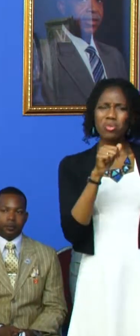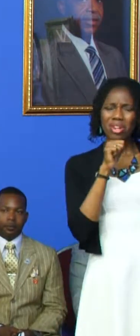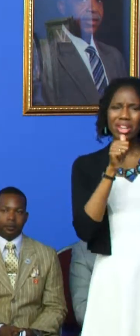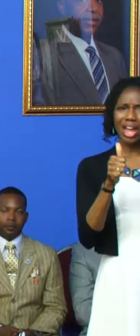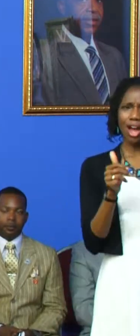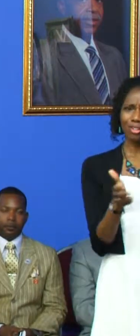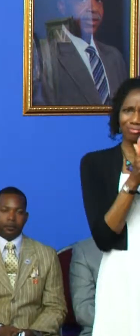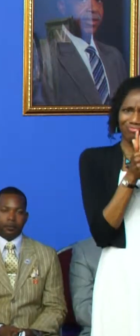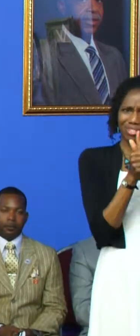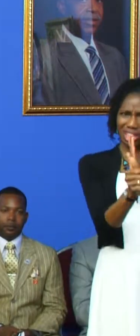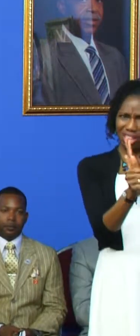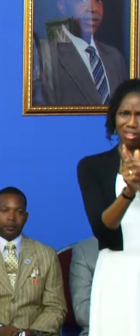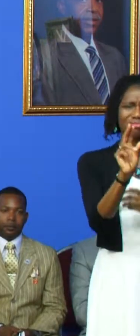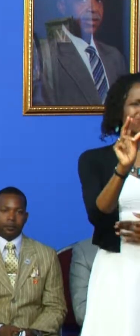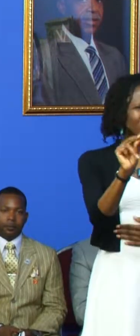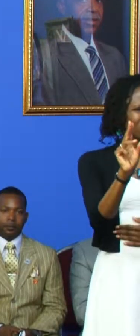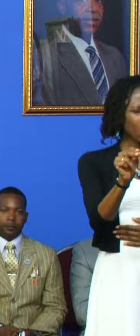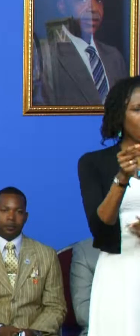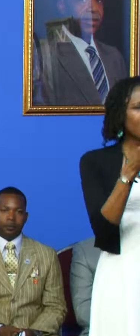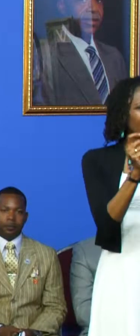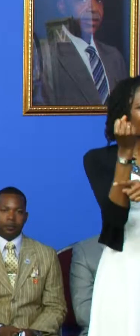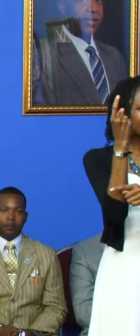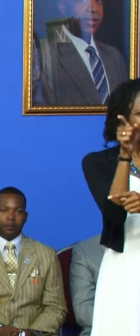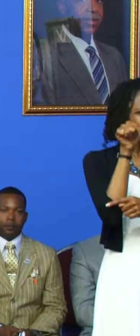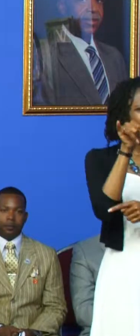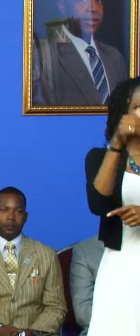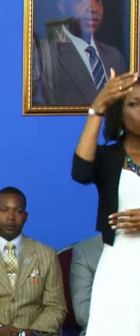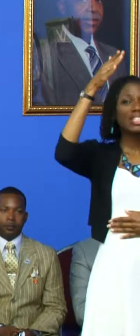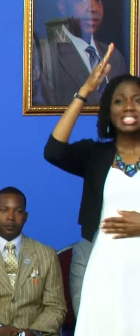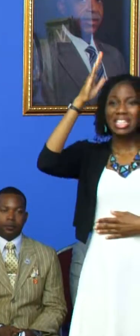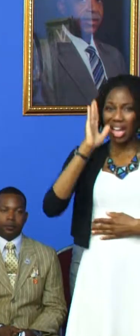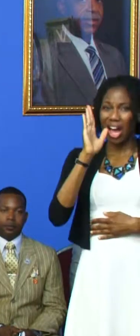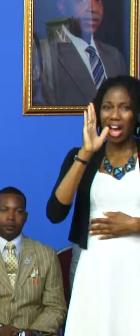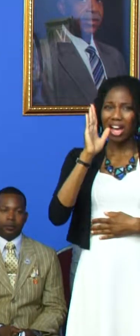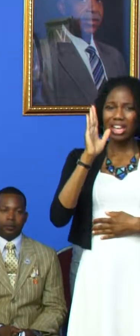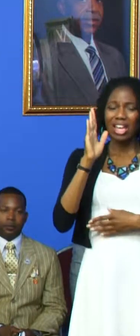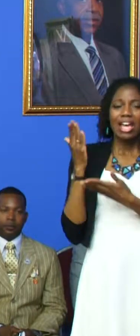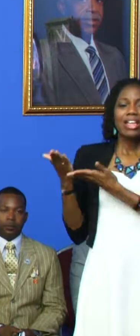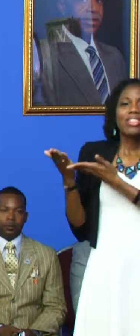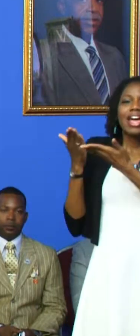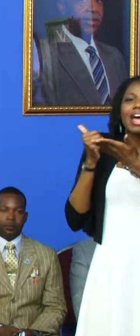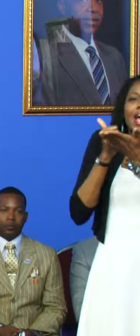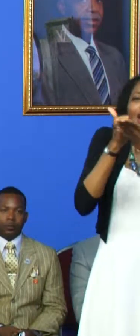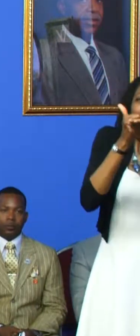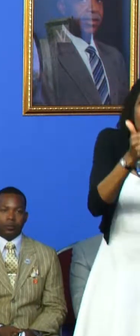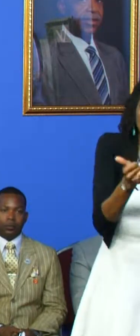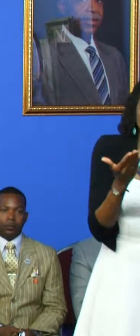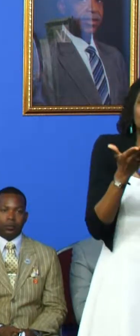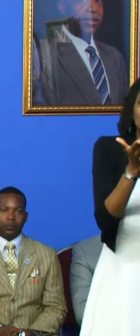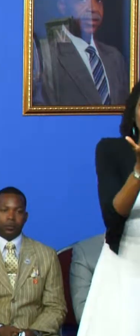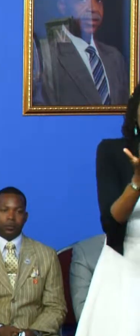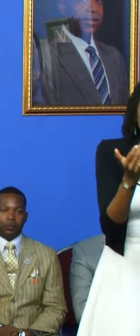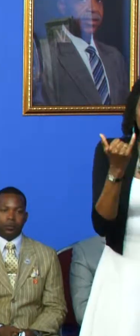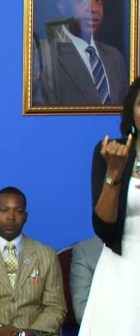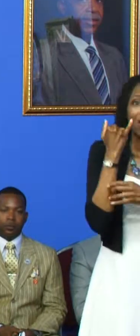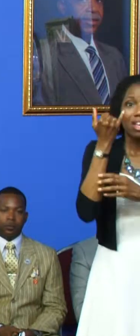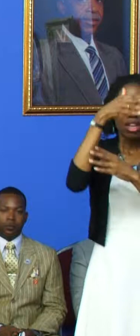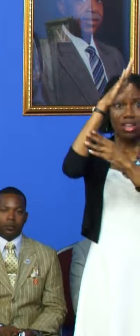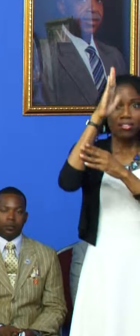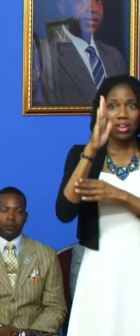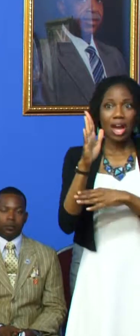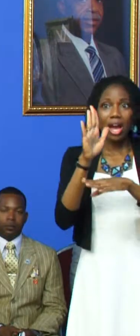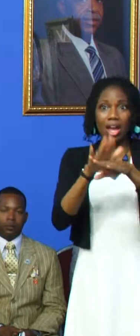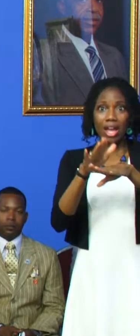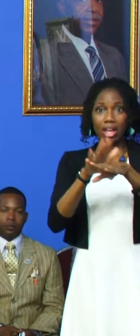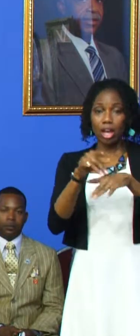gifted. It was God that brought you, and if God called you, you need to